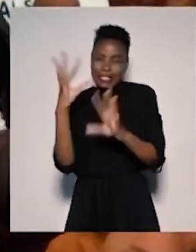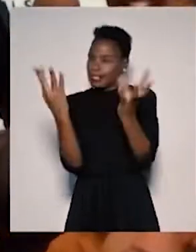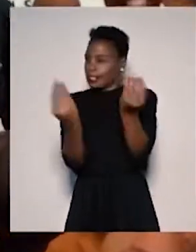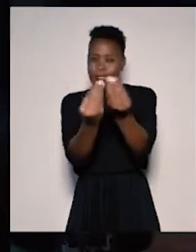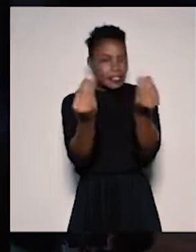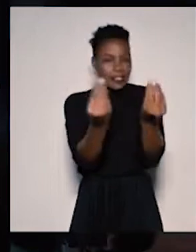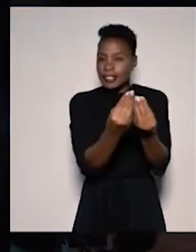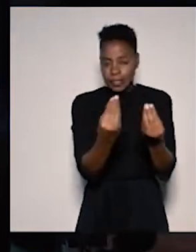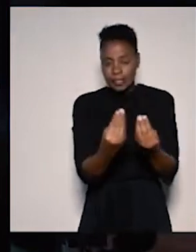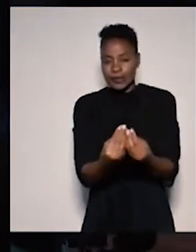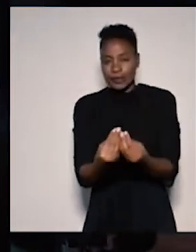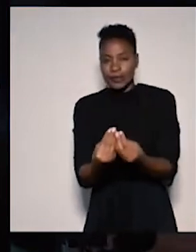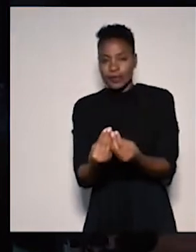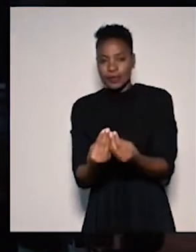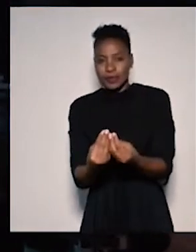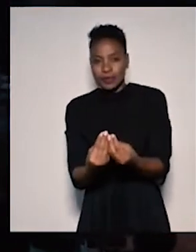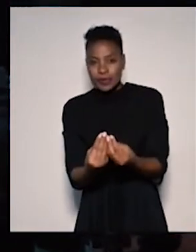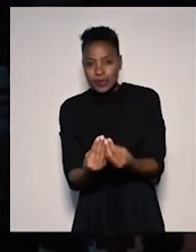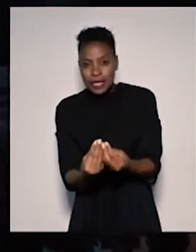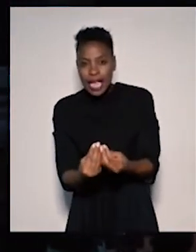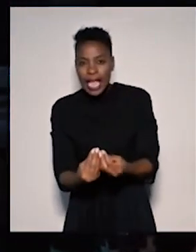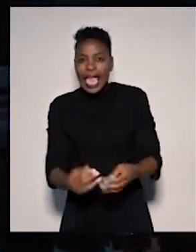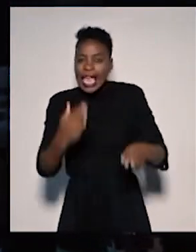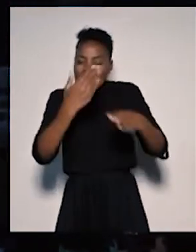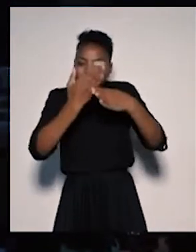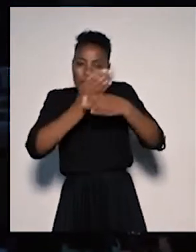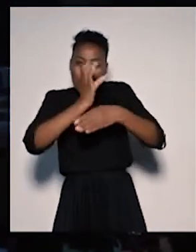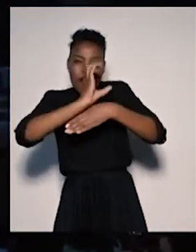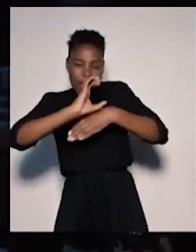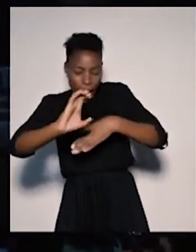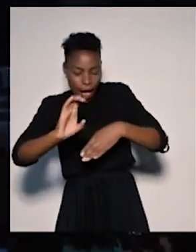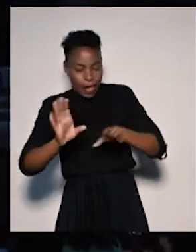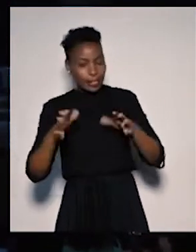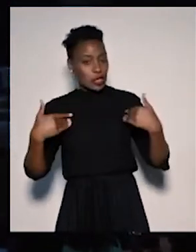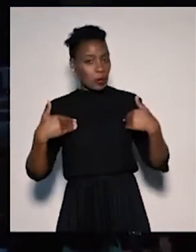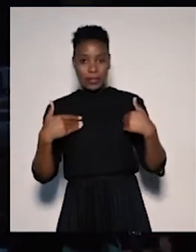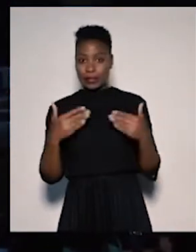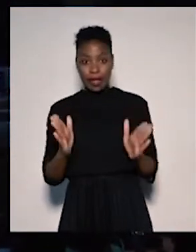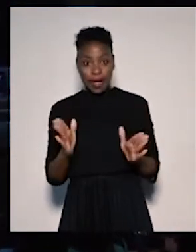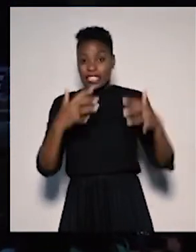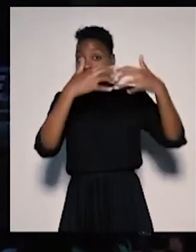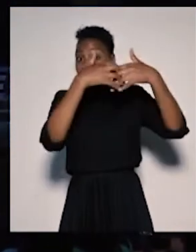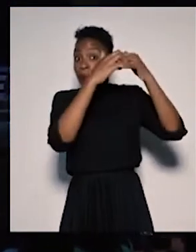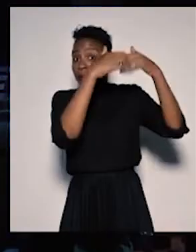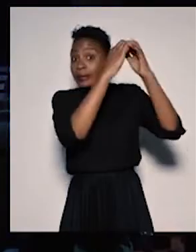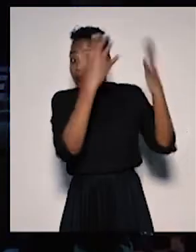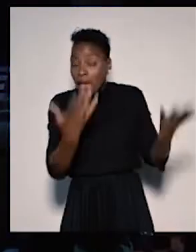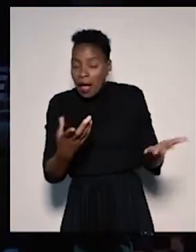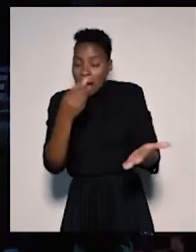Atibinix. Their career is not yet established.